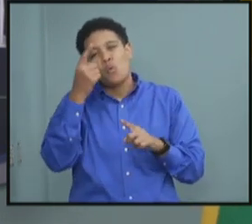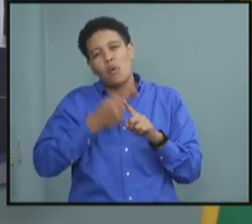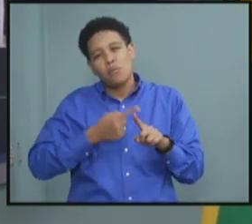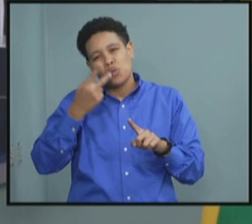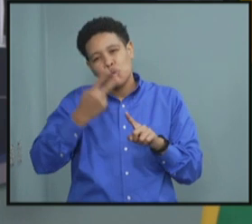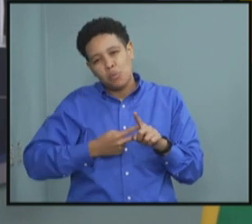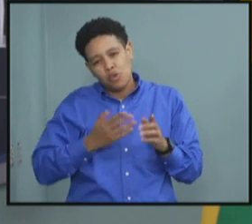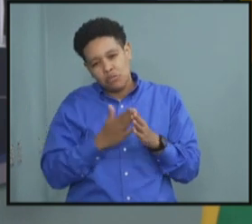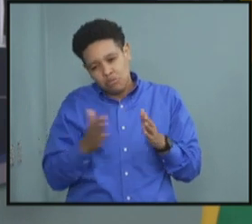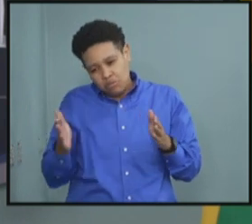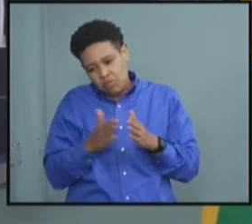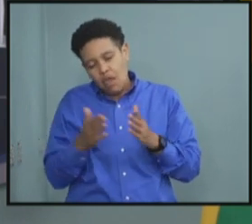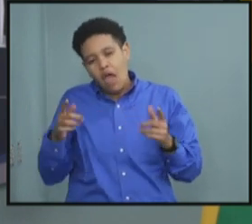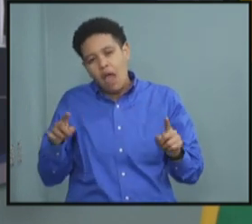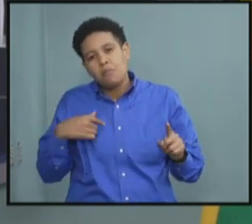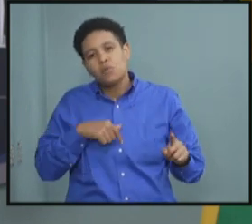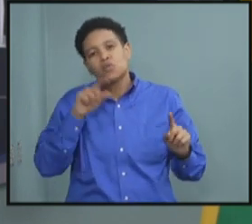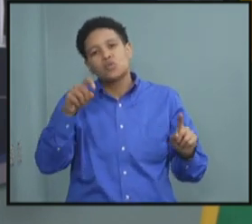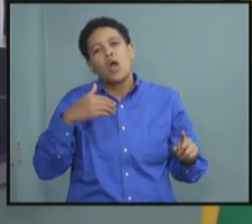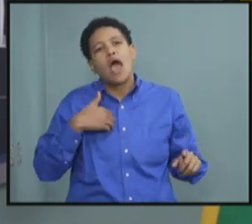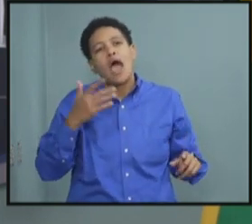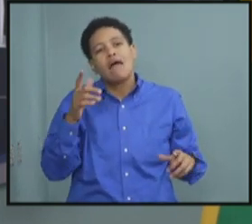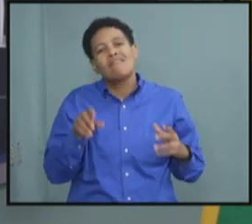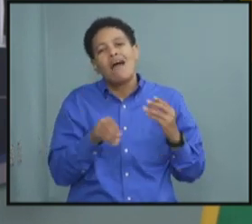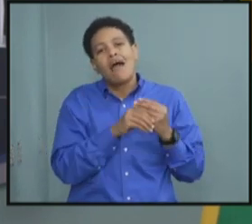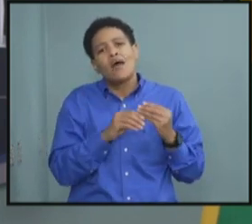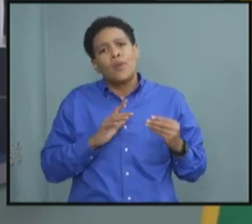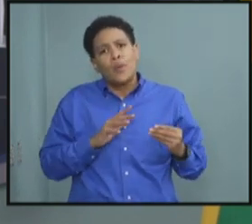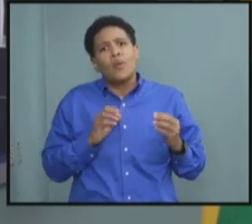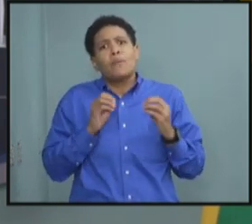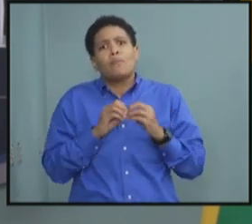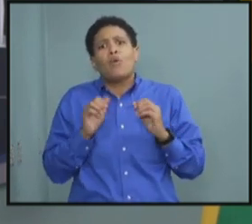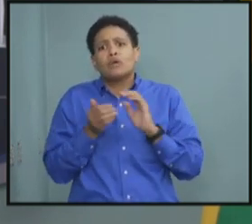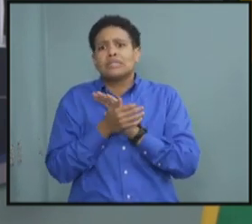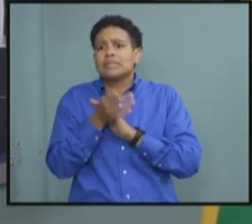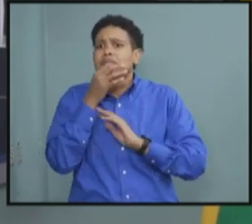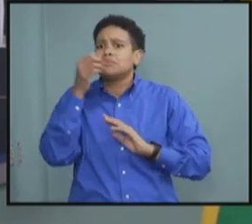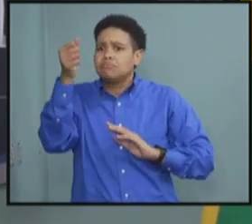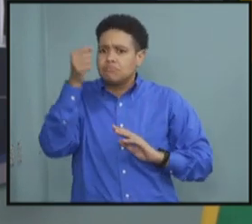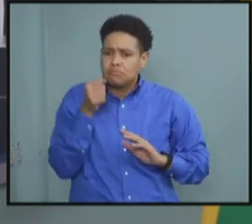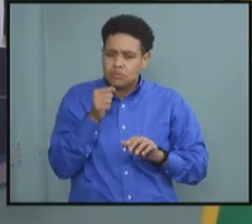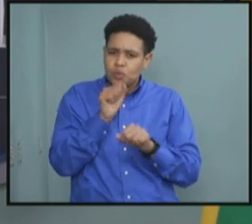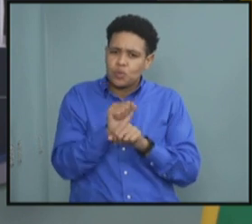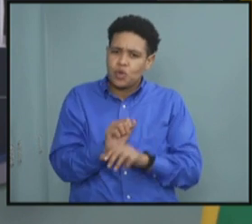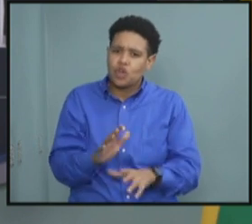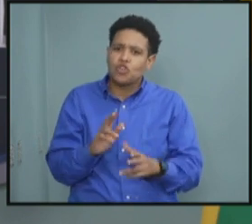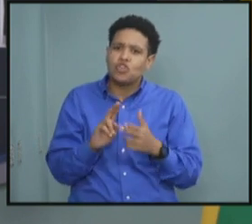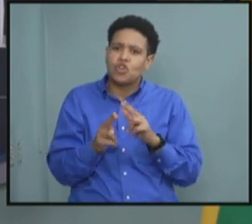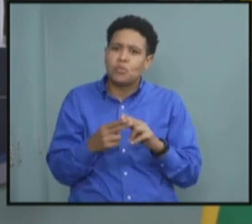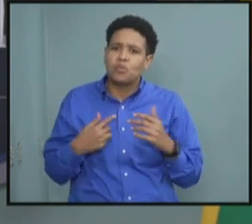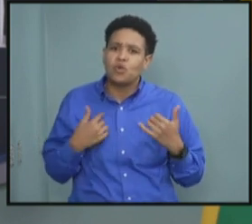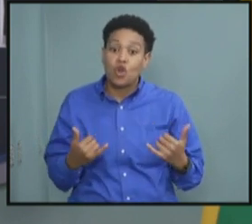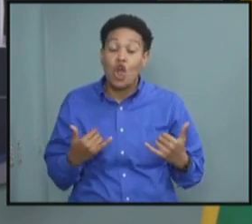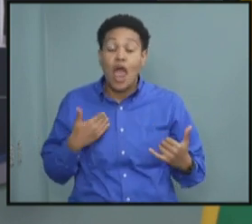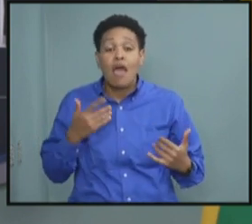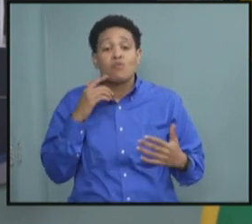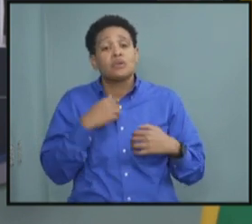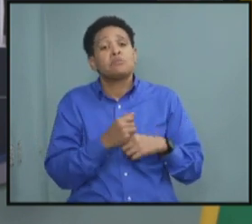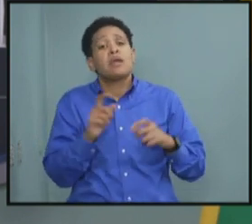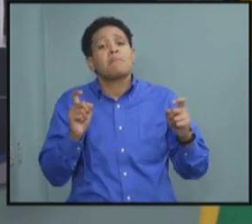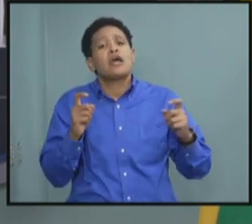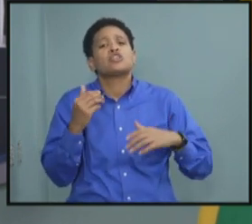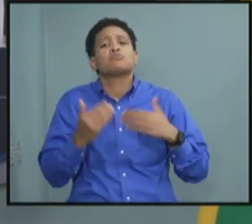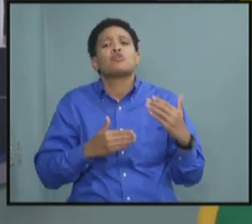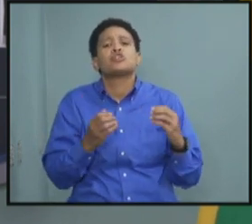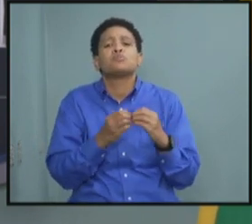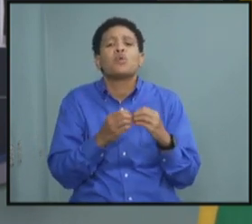two, we should add a fair amount of capacity to the numbers that we currently have, which will make managing the process a